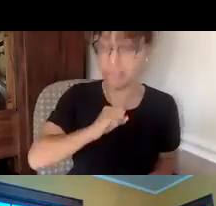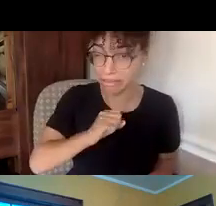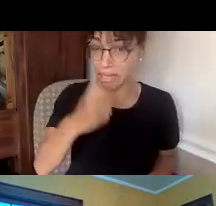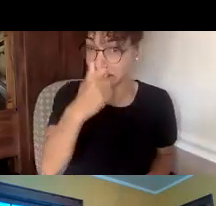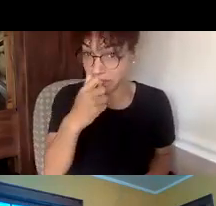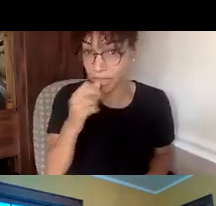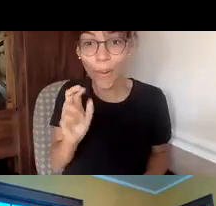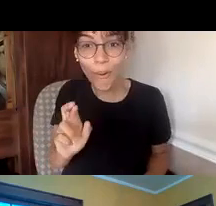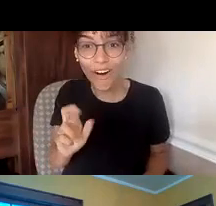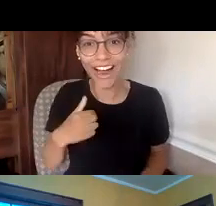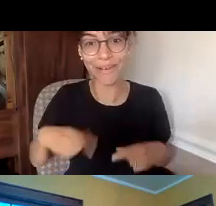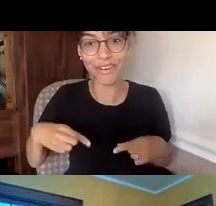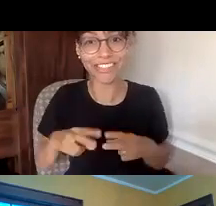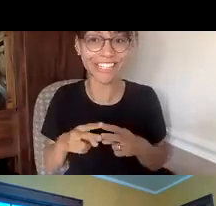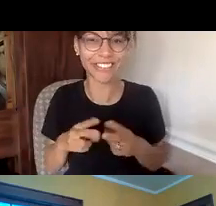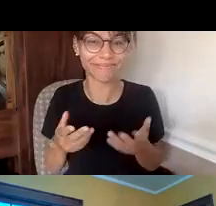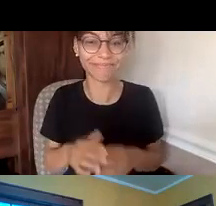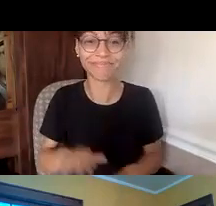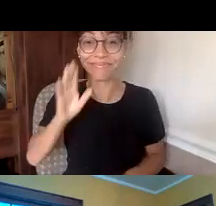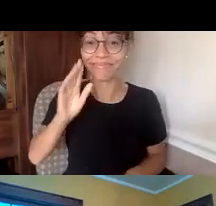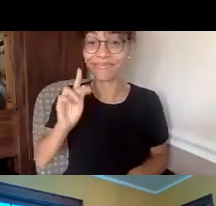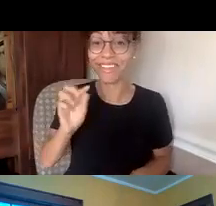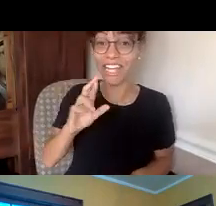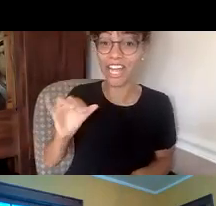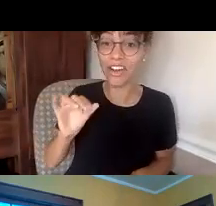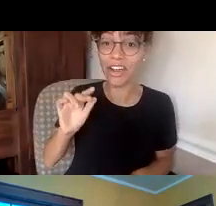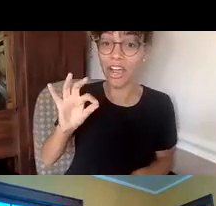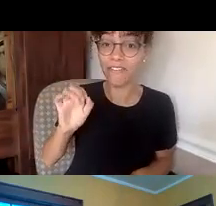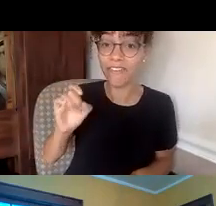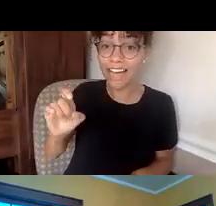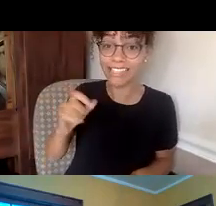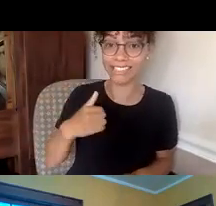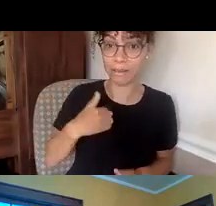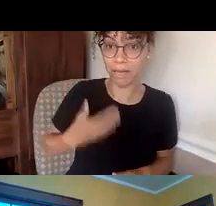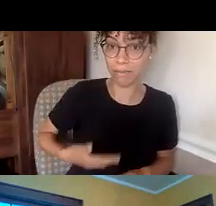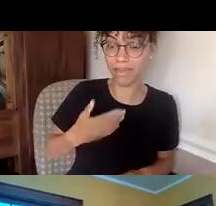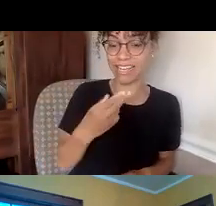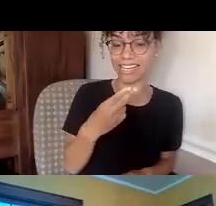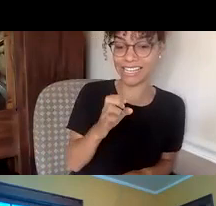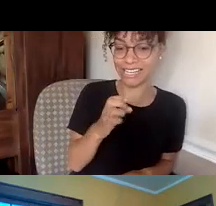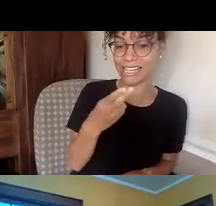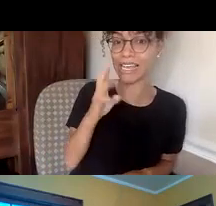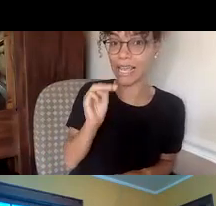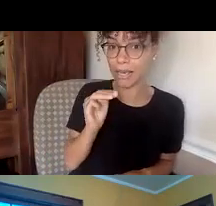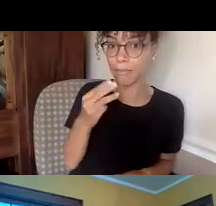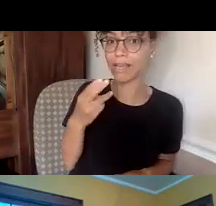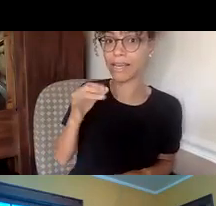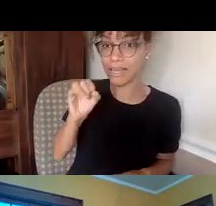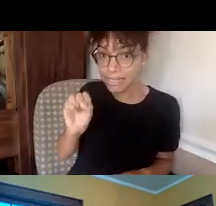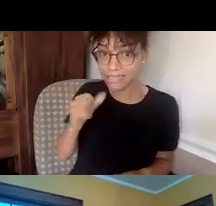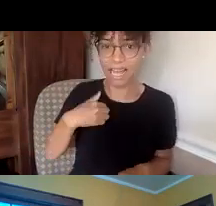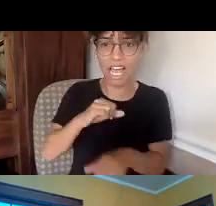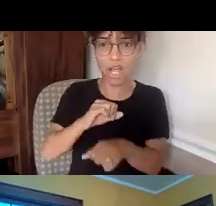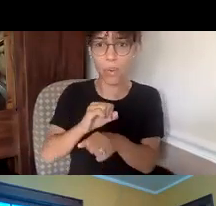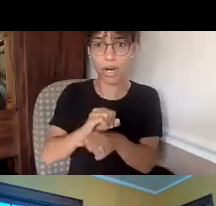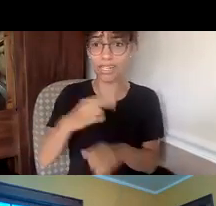gonna go. My name is Kerry Foxx. My pronouns are he, him, and his. I've worked in higher ed for over 10